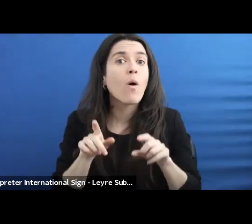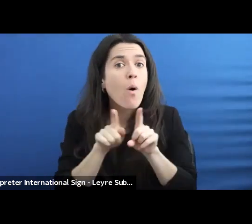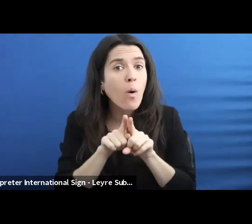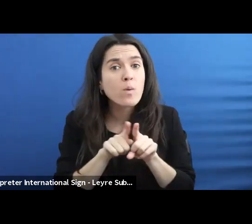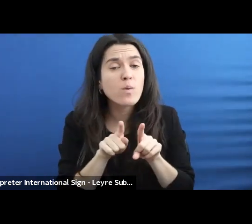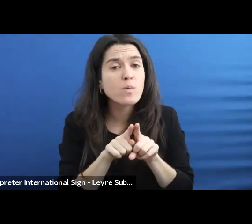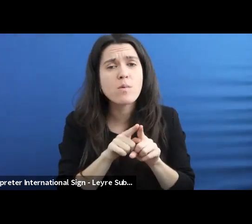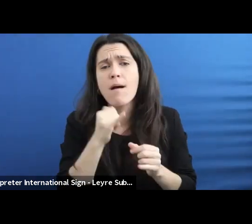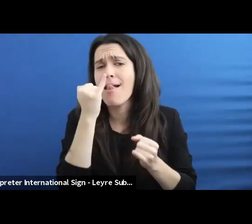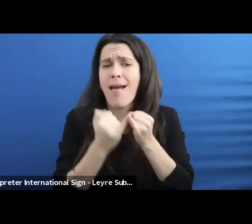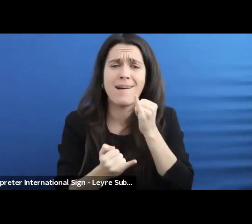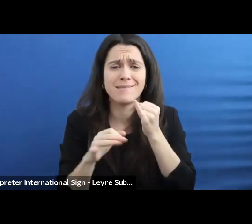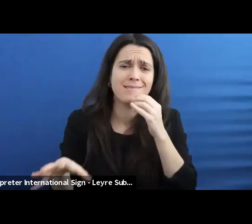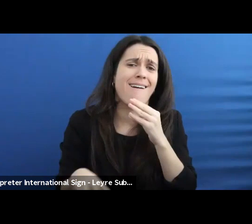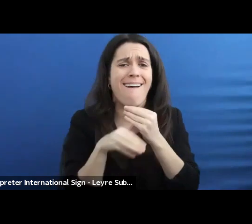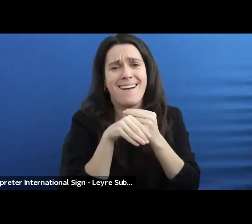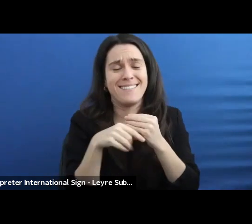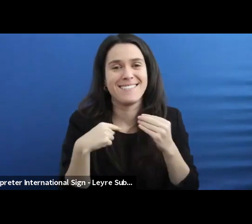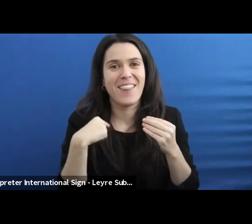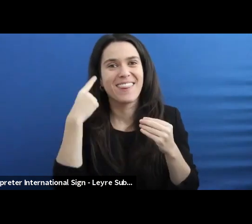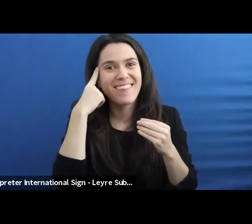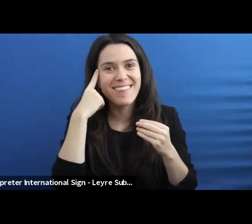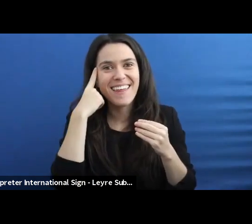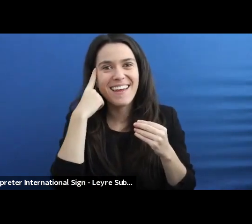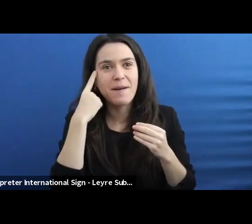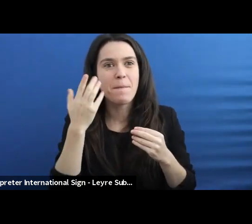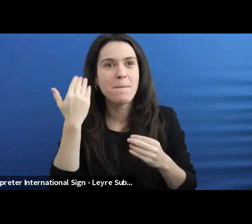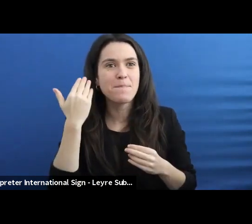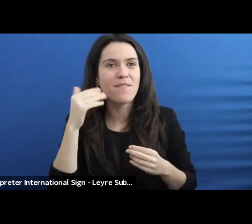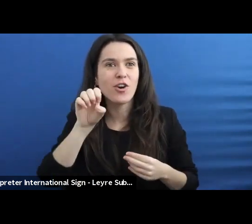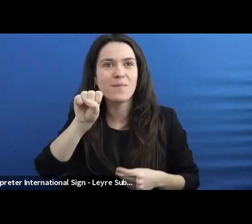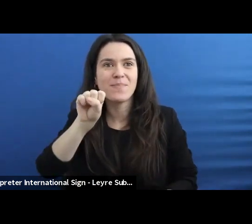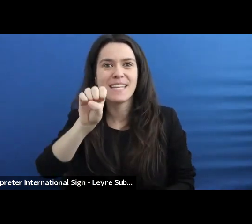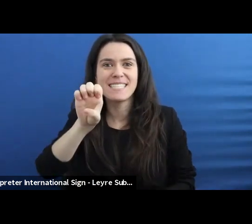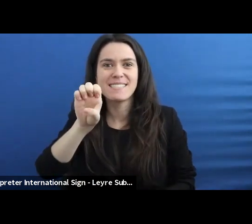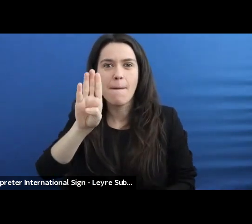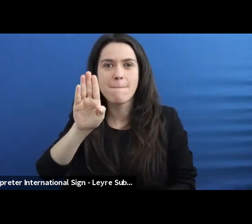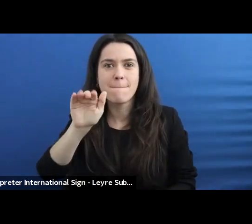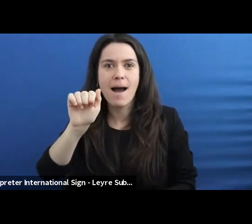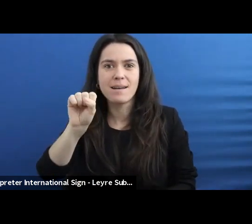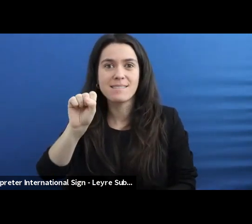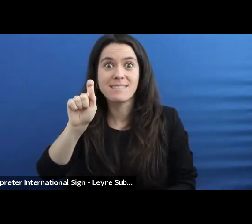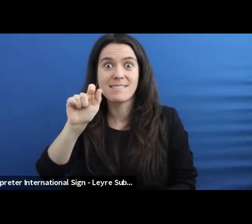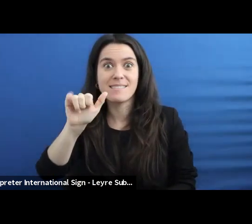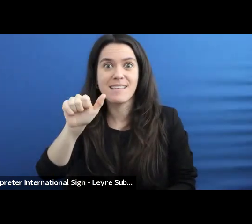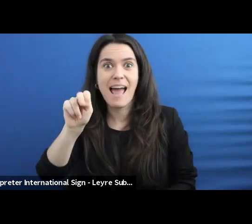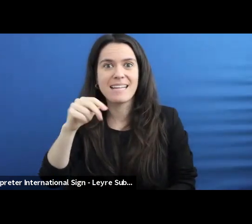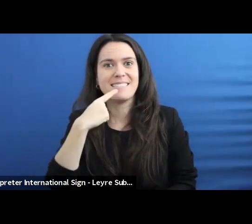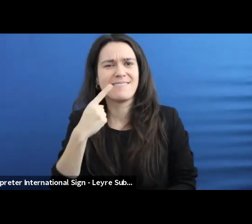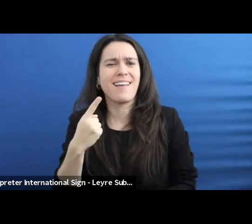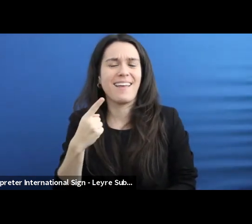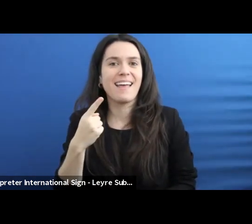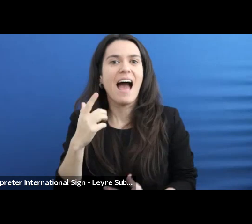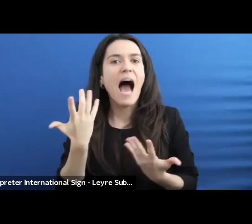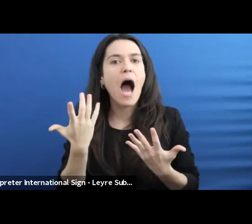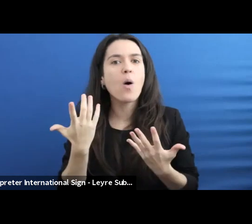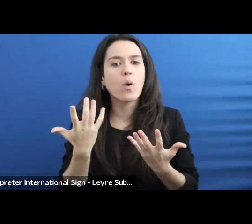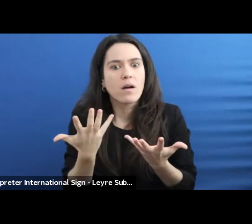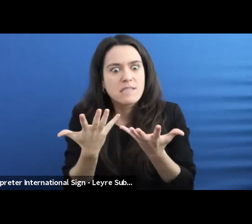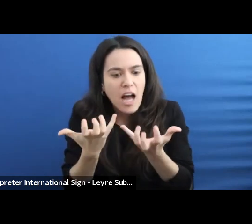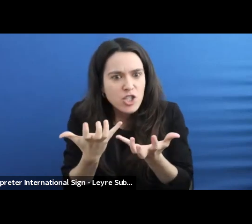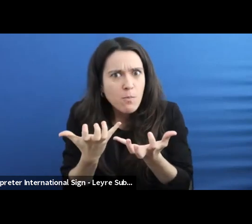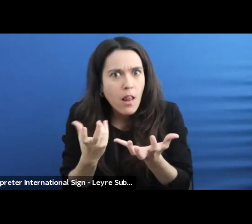is how to, Sebastian said this nicely, how to make this tangible through narratives, through stories,